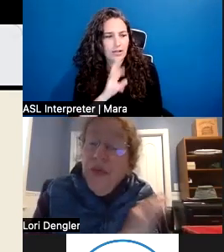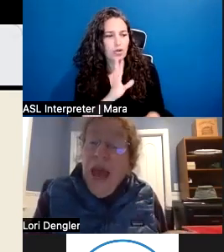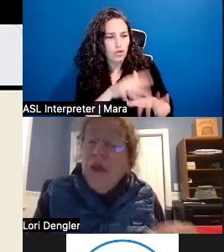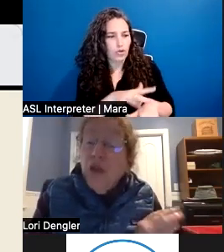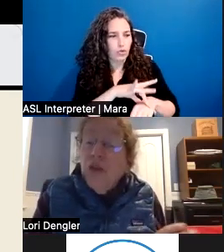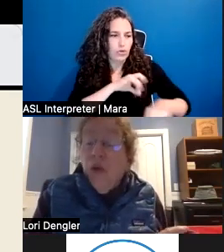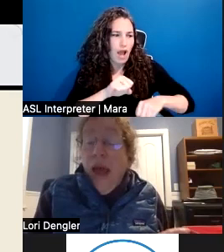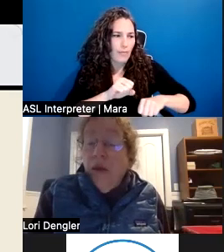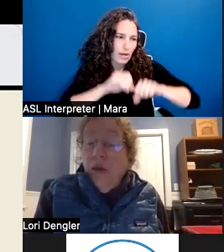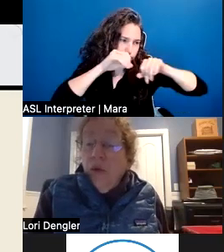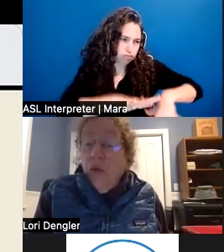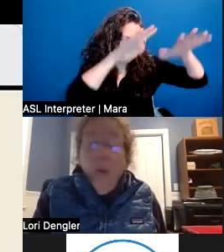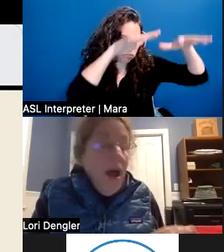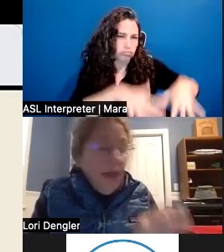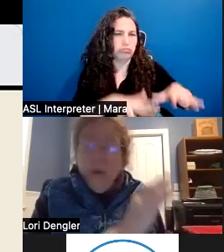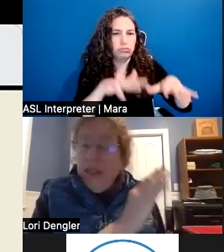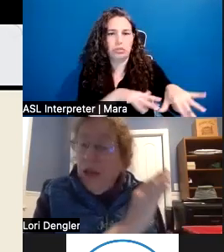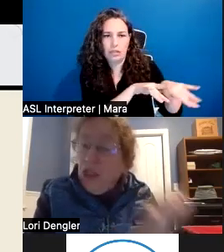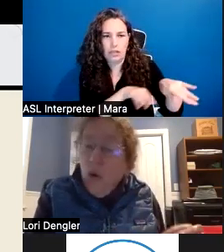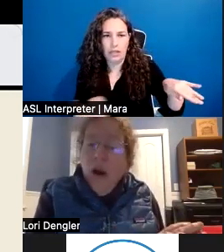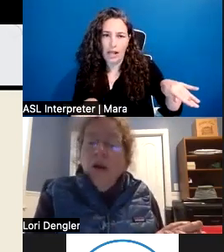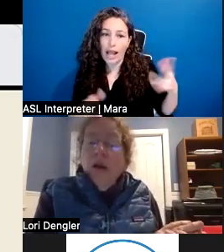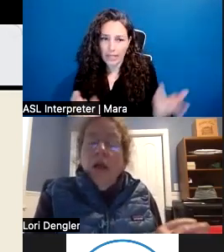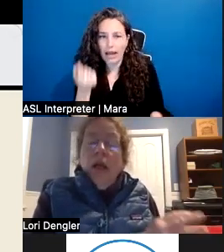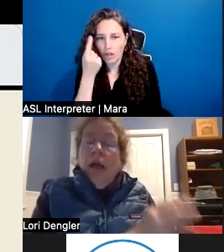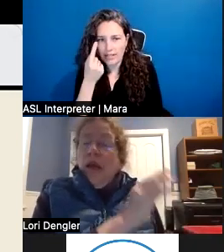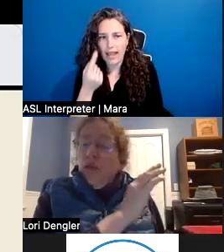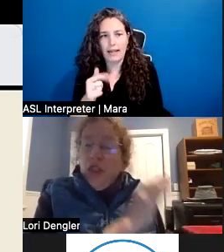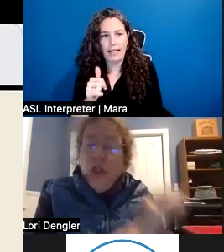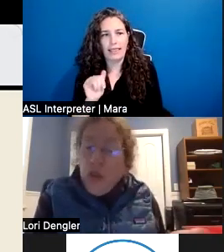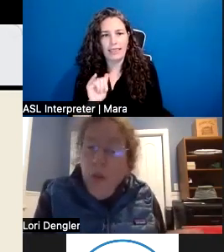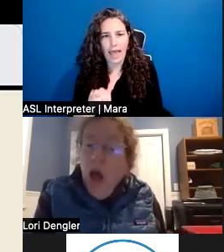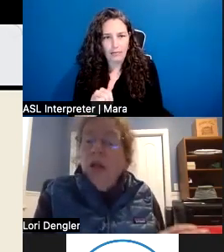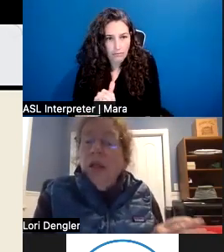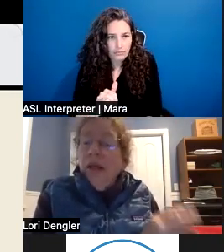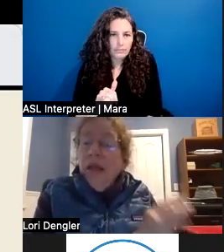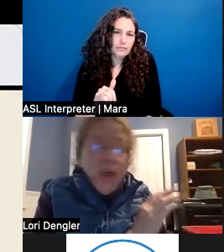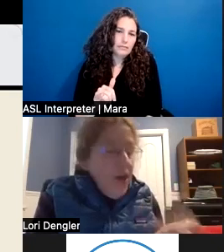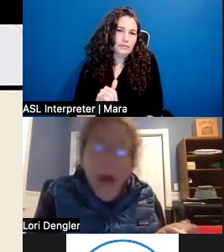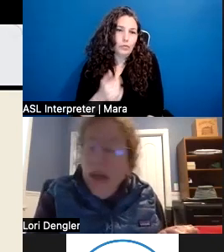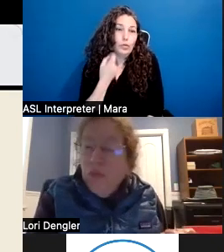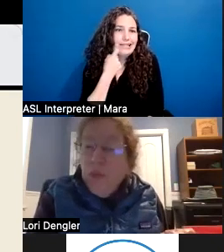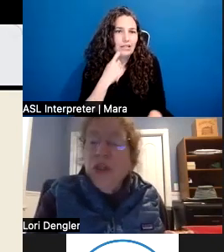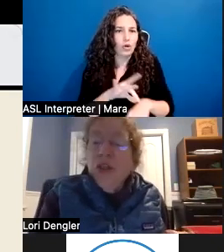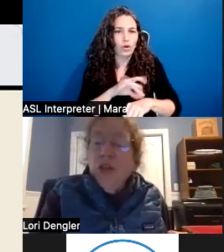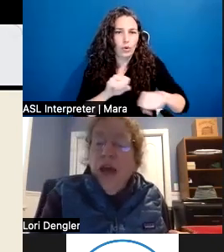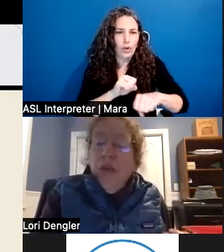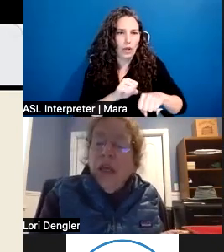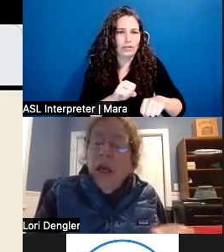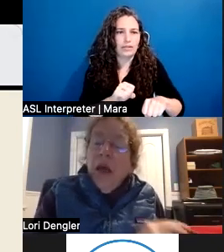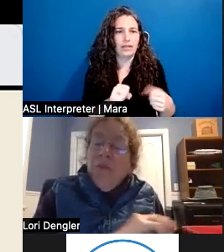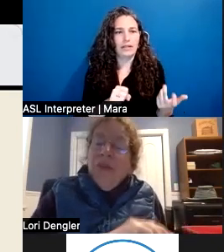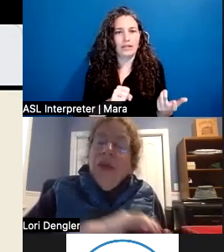that that earthquake it was onshore, it was too small, it could not have produced a